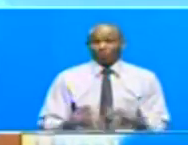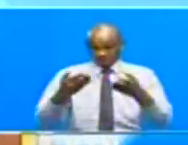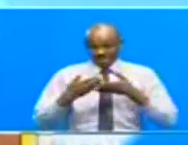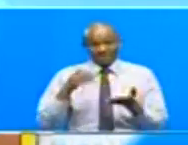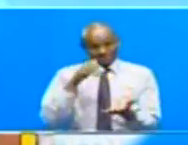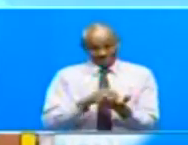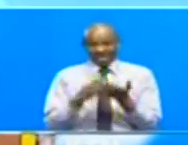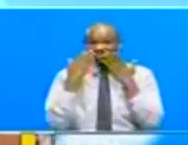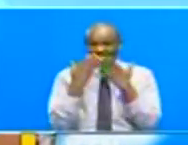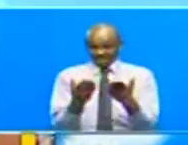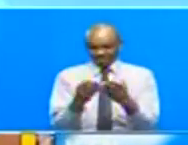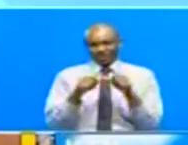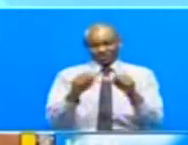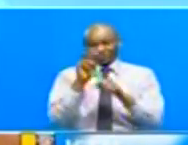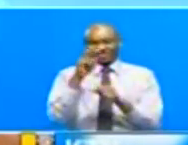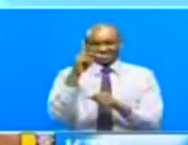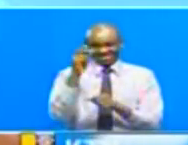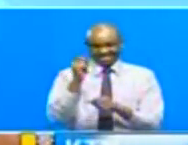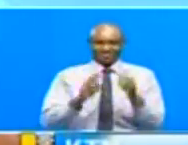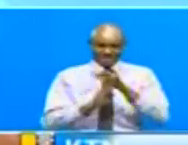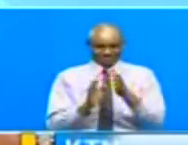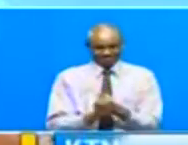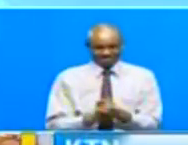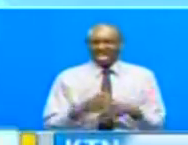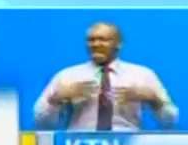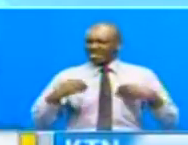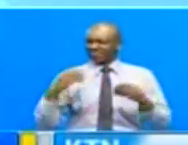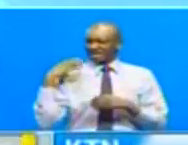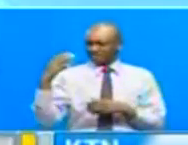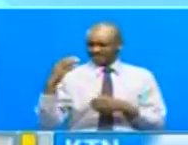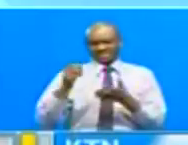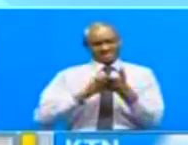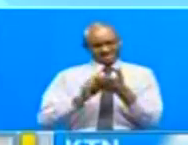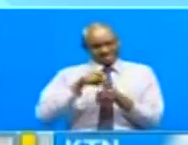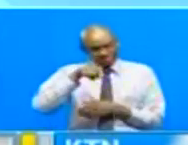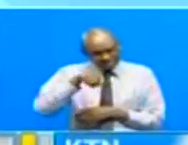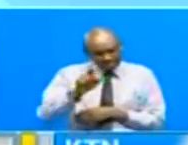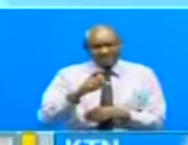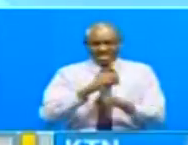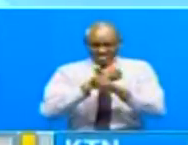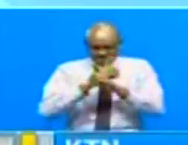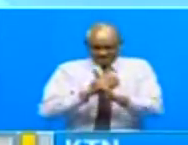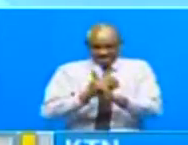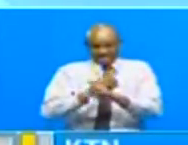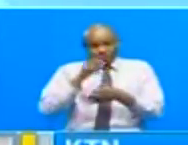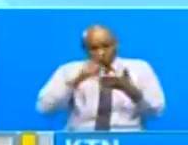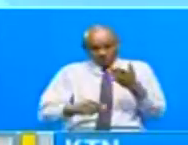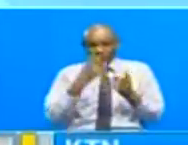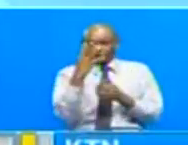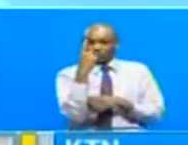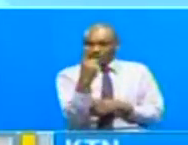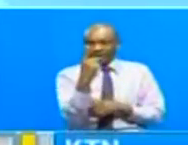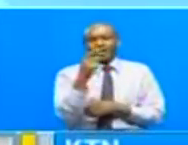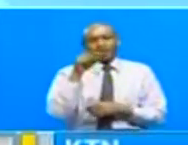Welcome back. Thank you for staying with KTN Prime. Health Cabinet Secretary James Macharia has defended the controversial